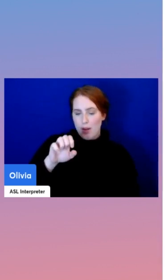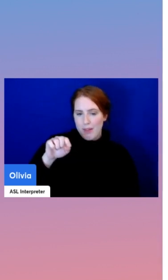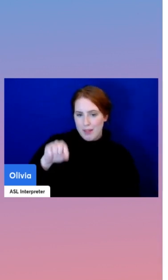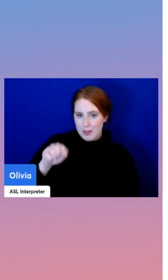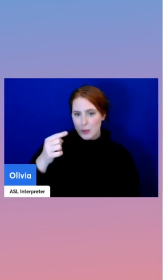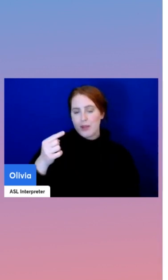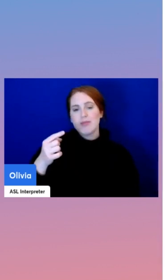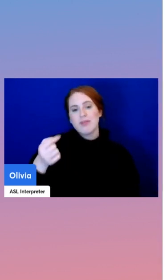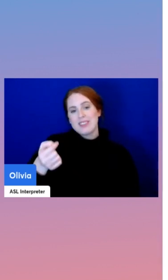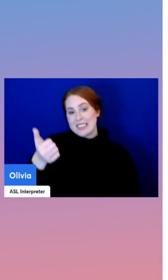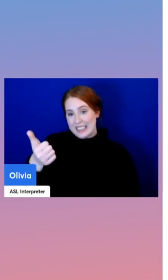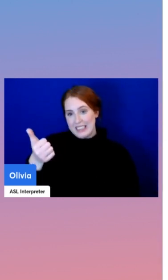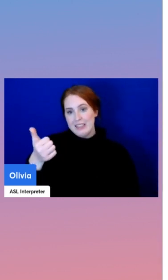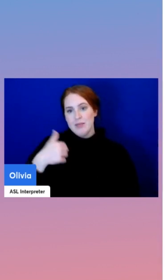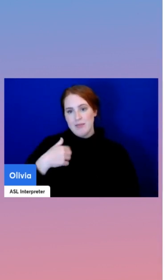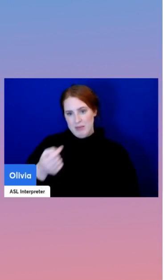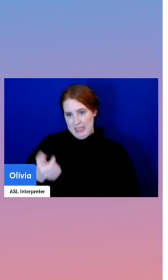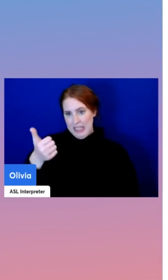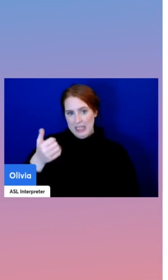it now.